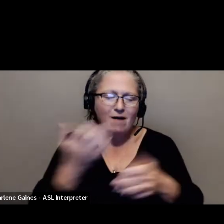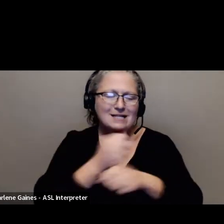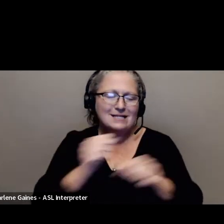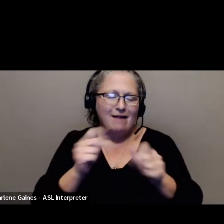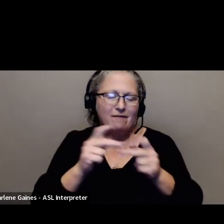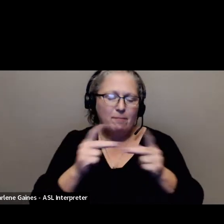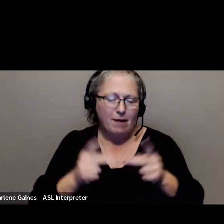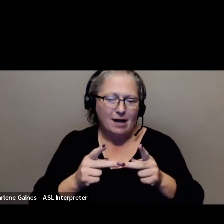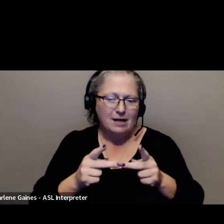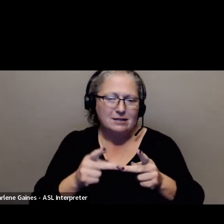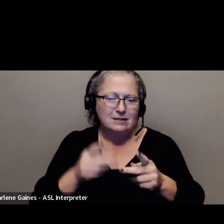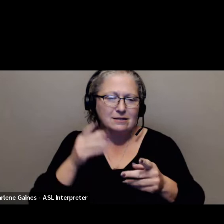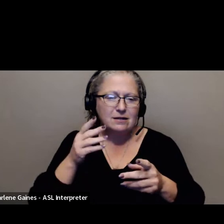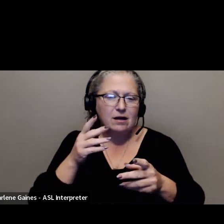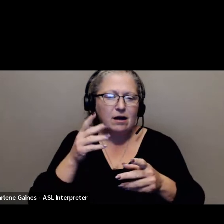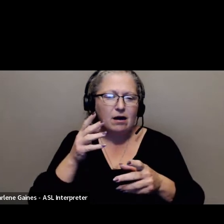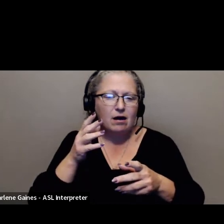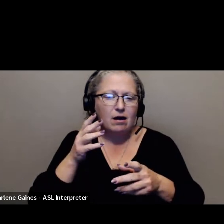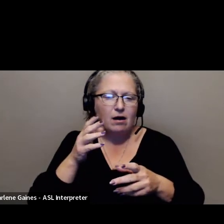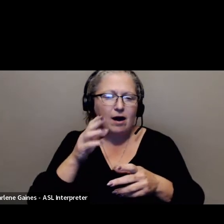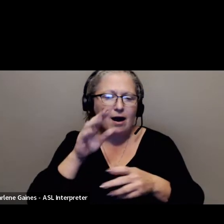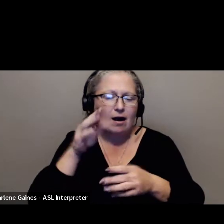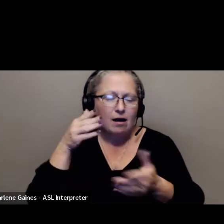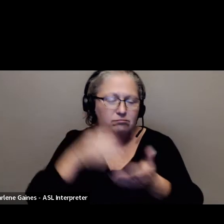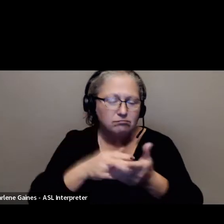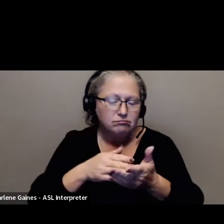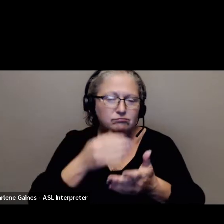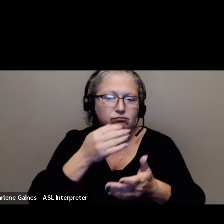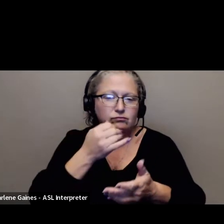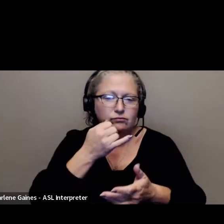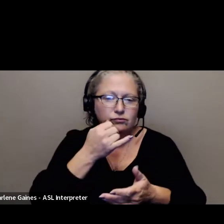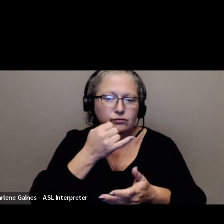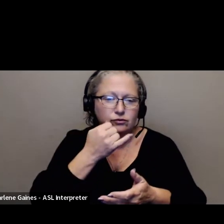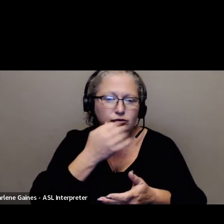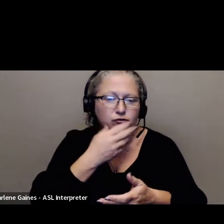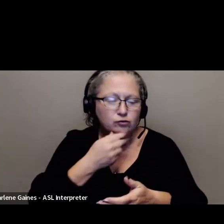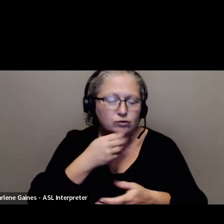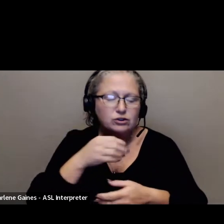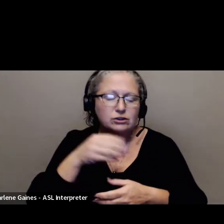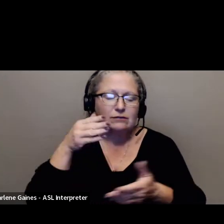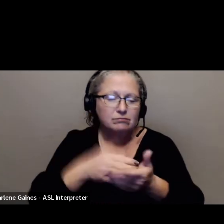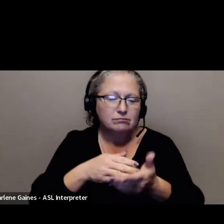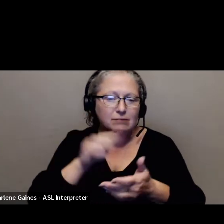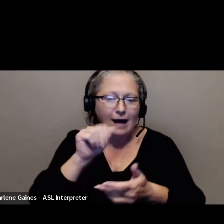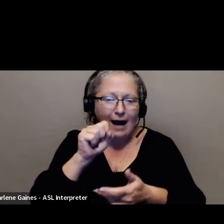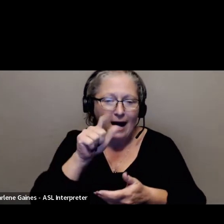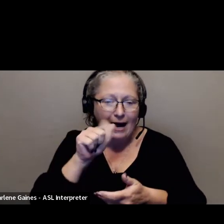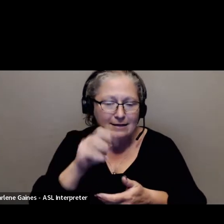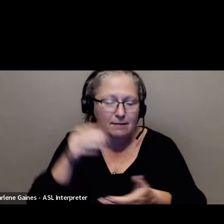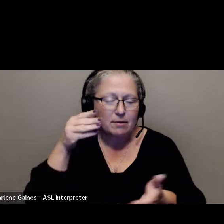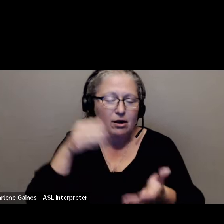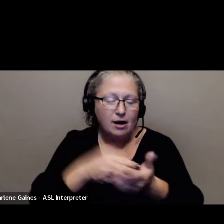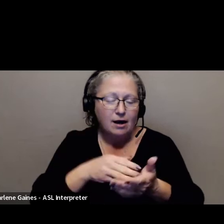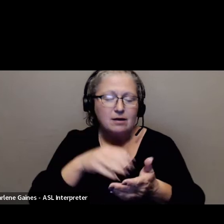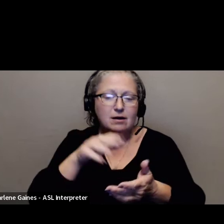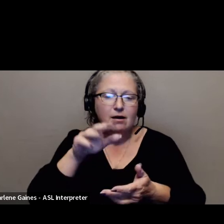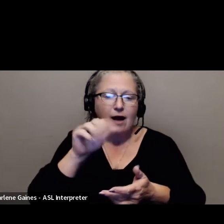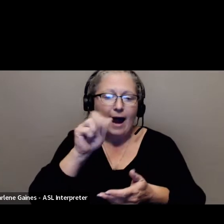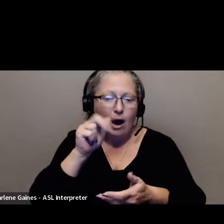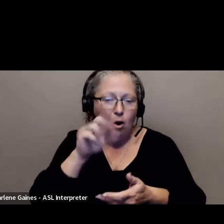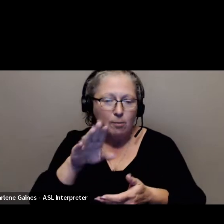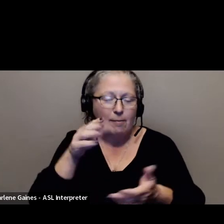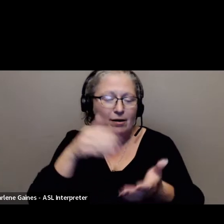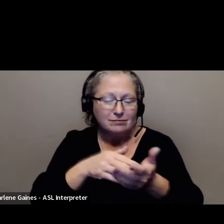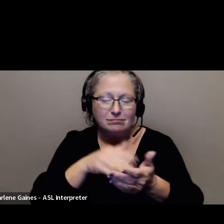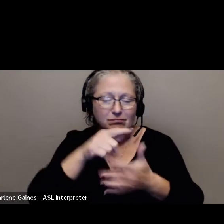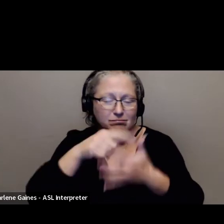of hate, Islamophobia, anti-Semitism, racism, anti-Arab hate, anti-Asian hate. While you cannot control the